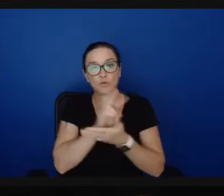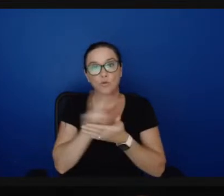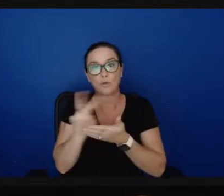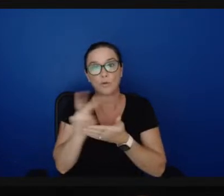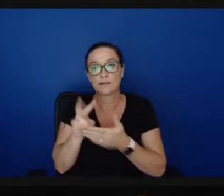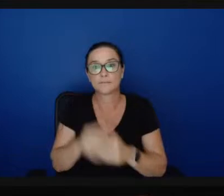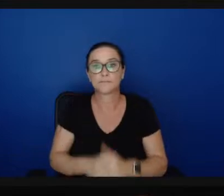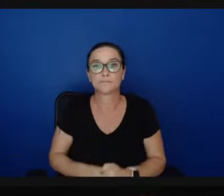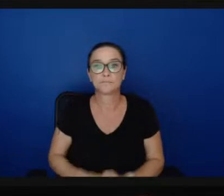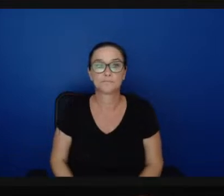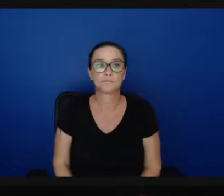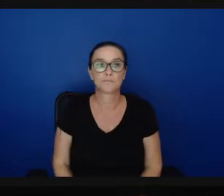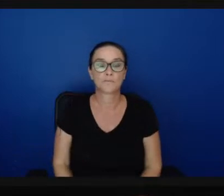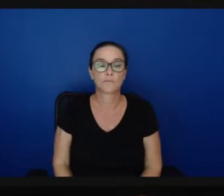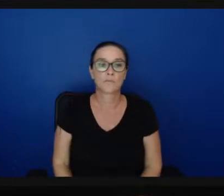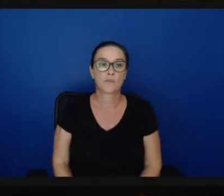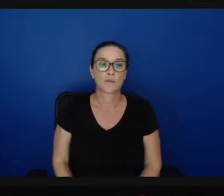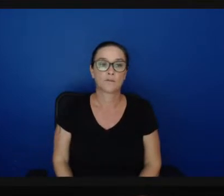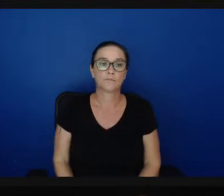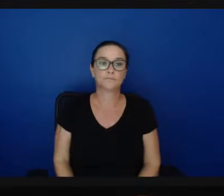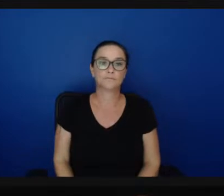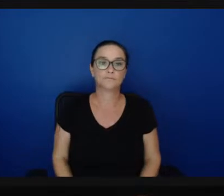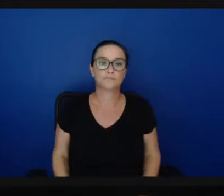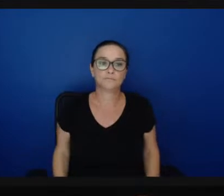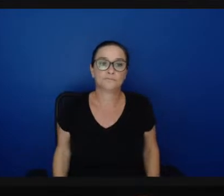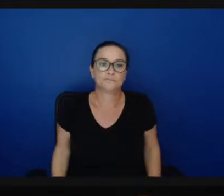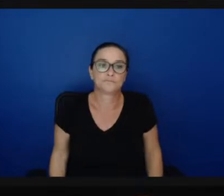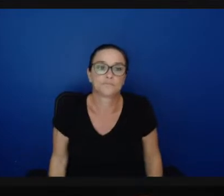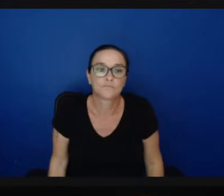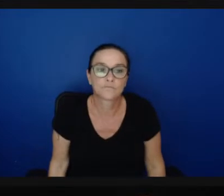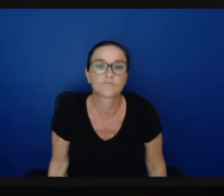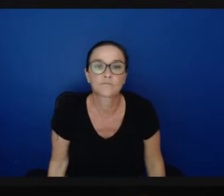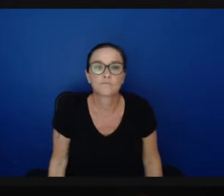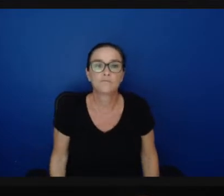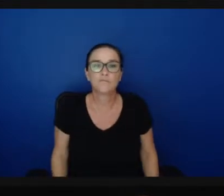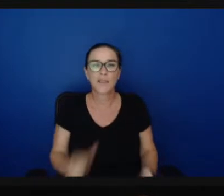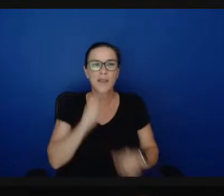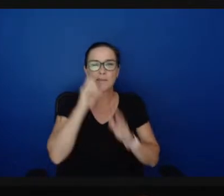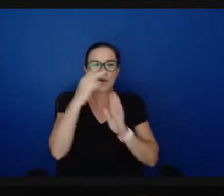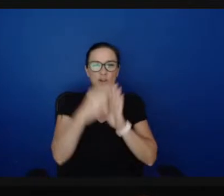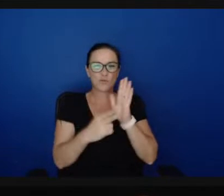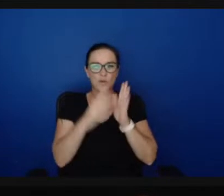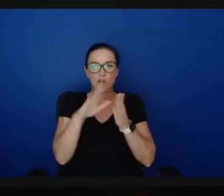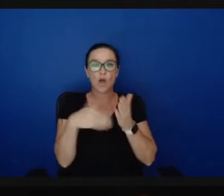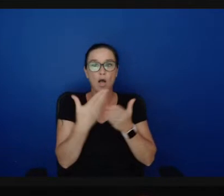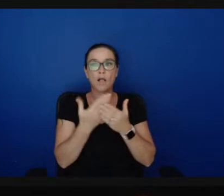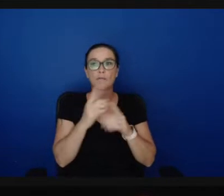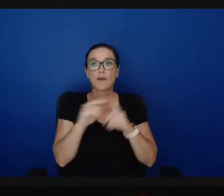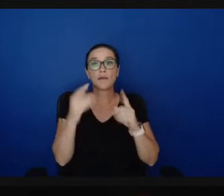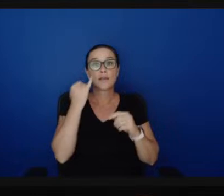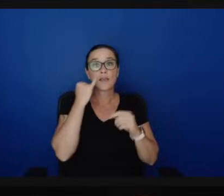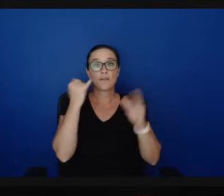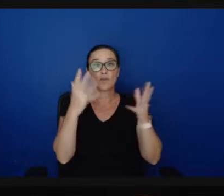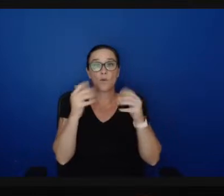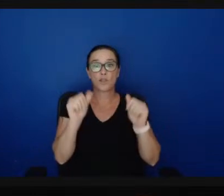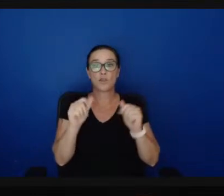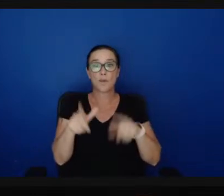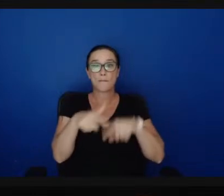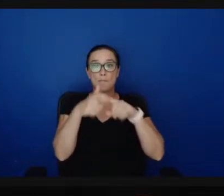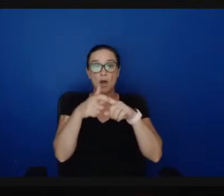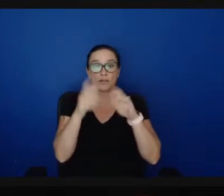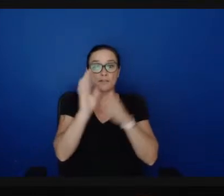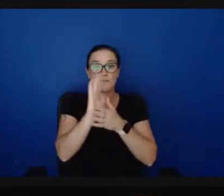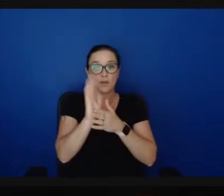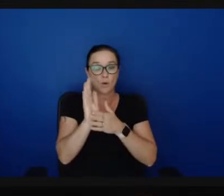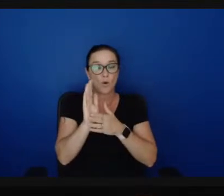some different ways that they can prepare. And I won't read through all of this, but if you really like to, you can pause the video here and read all these